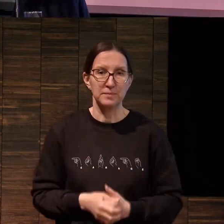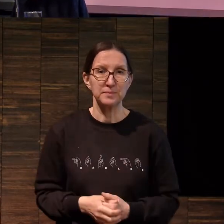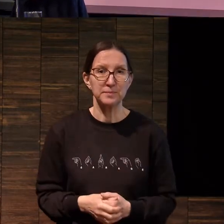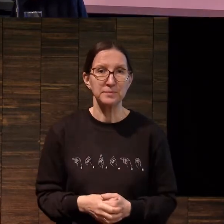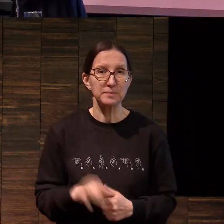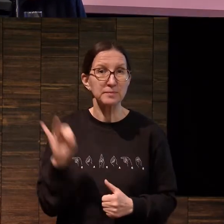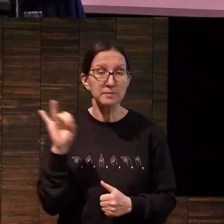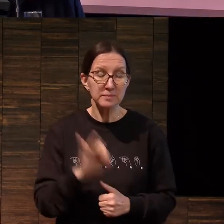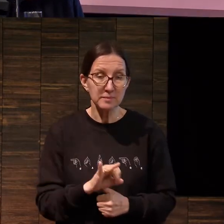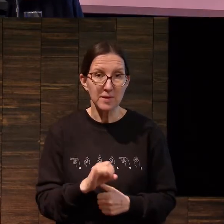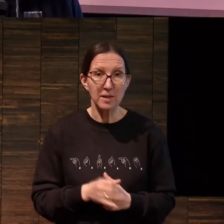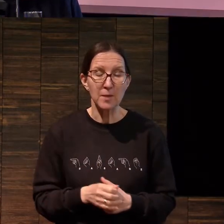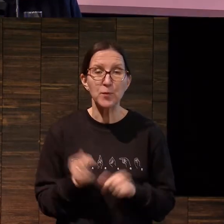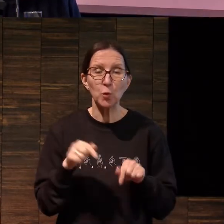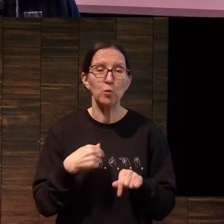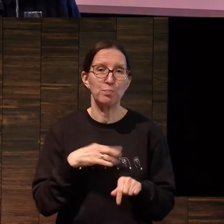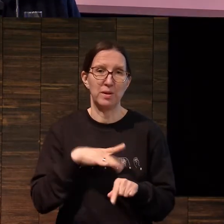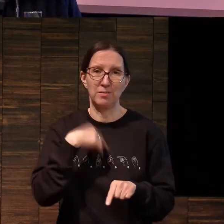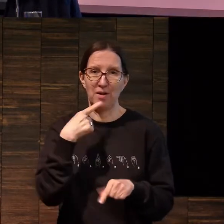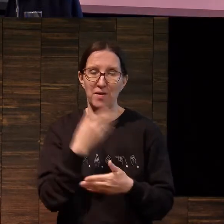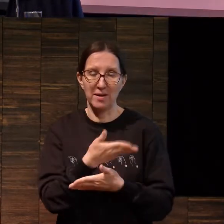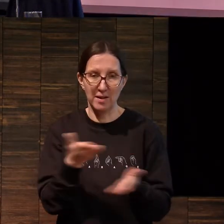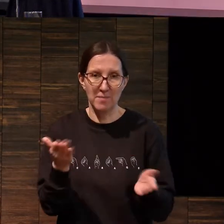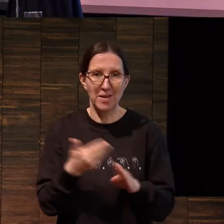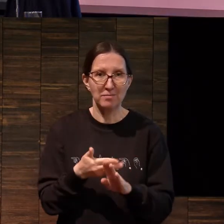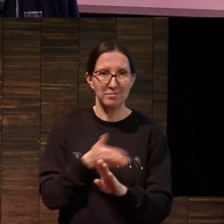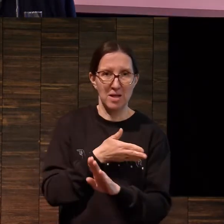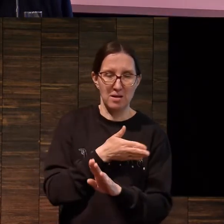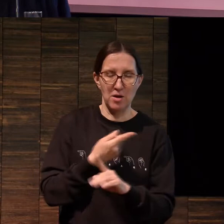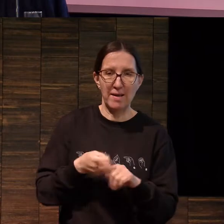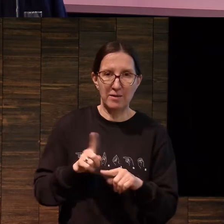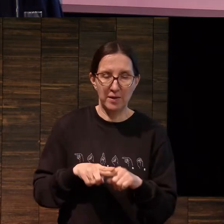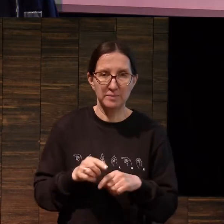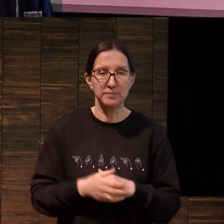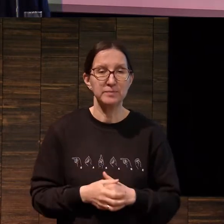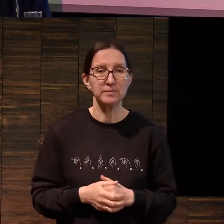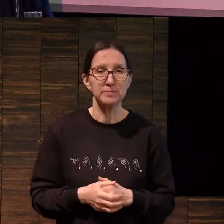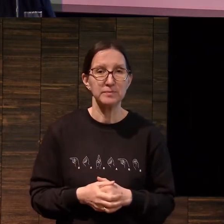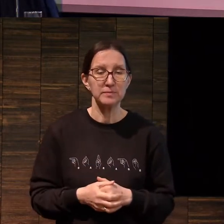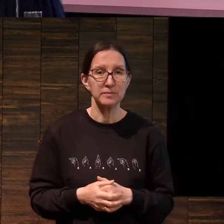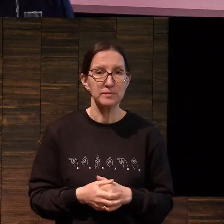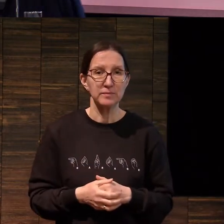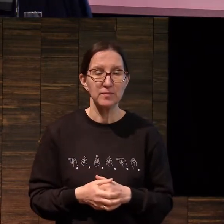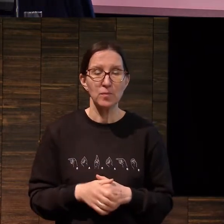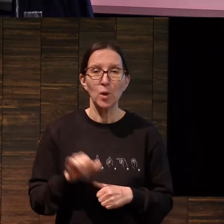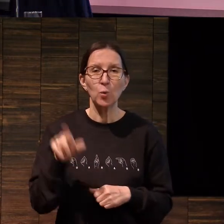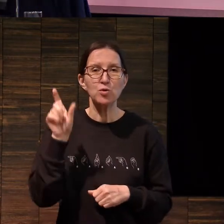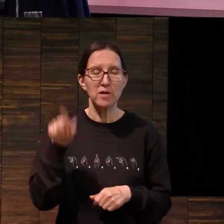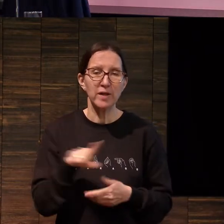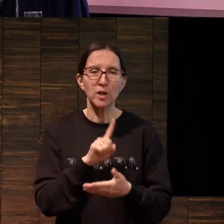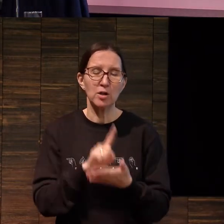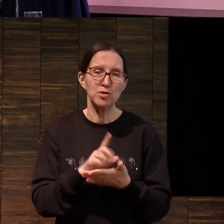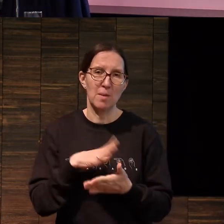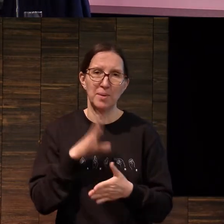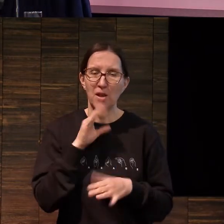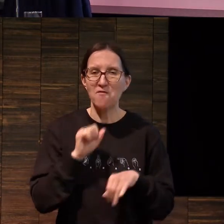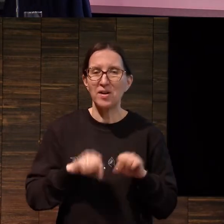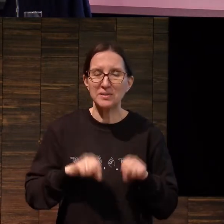will cope with it, will understand what is needed. And now, what I have spoken about long